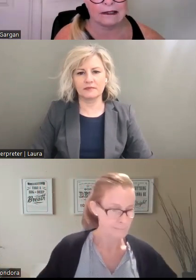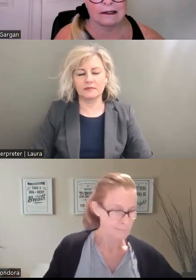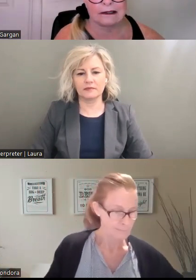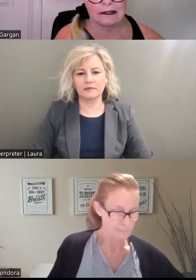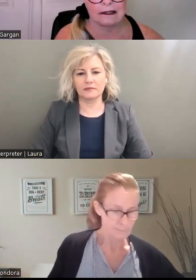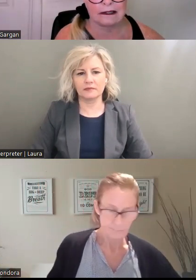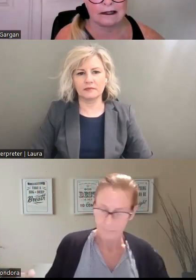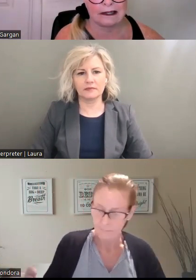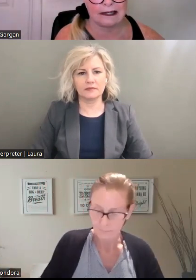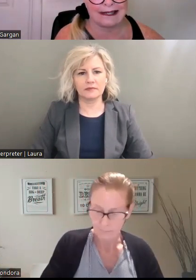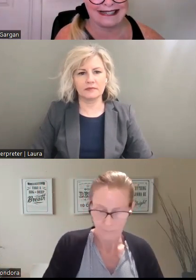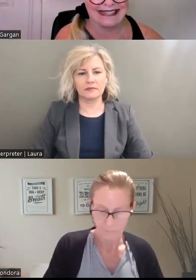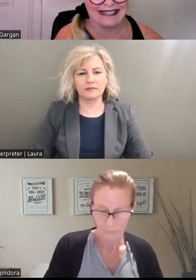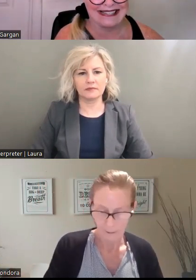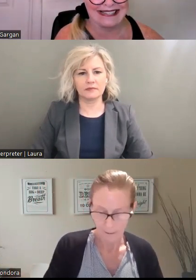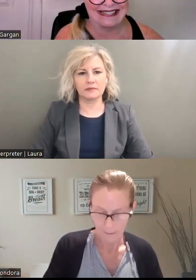And